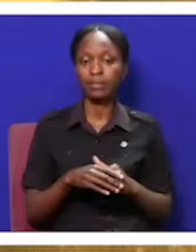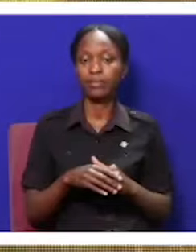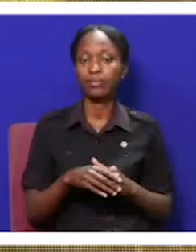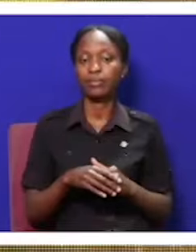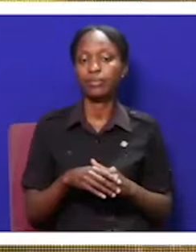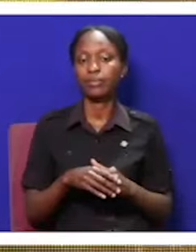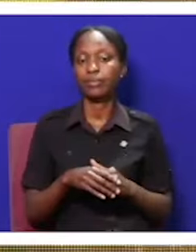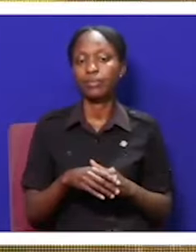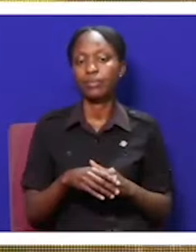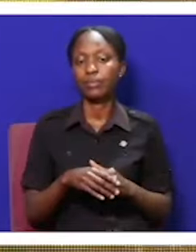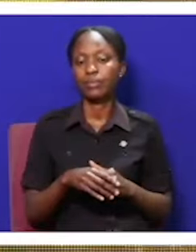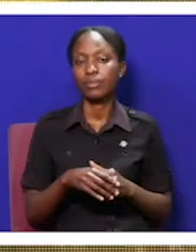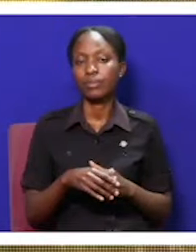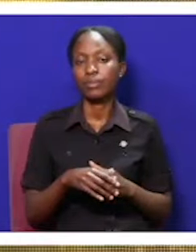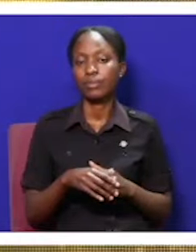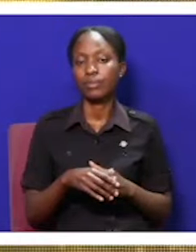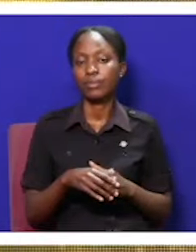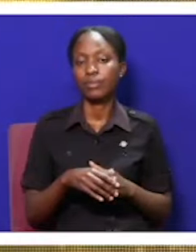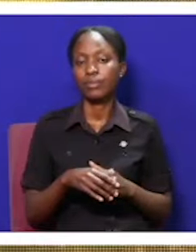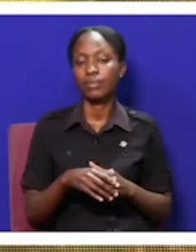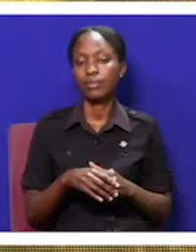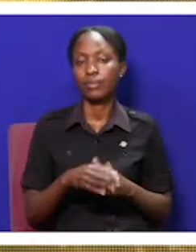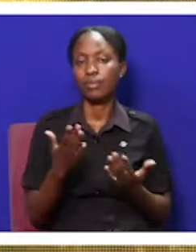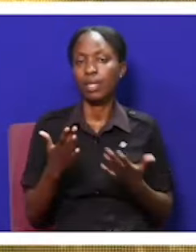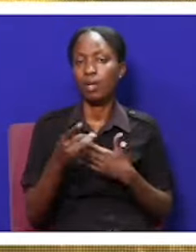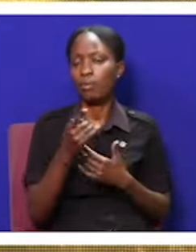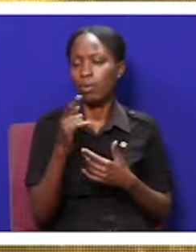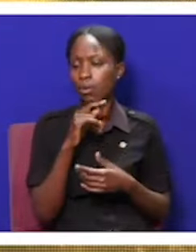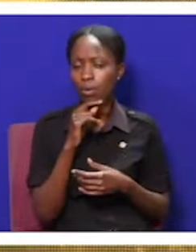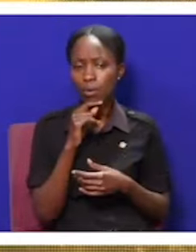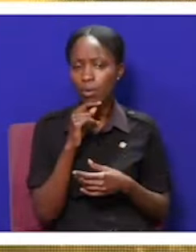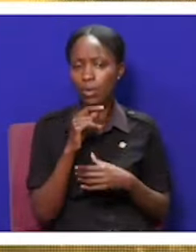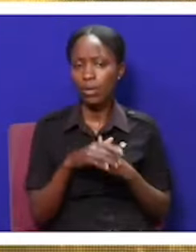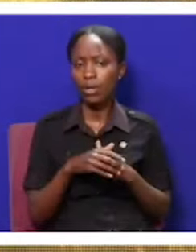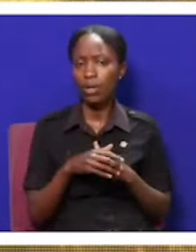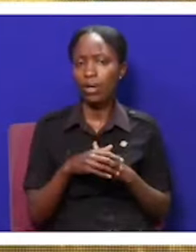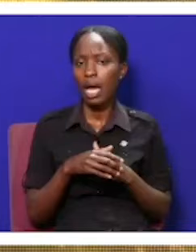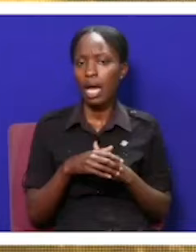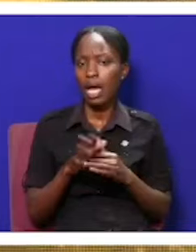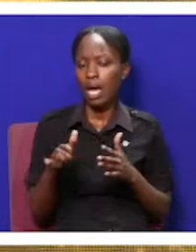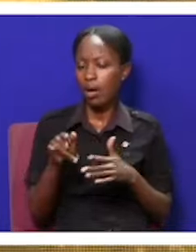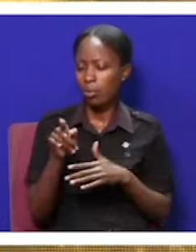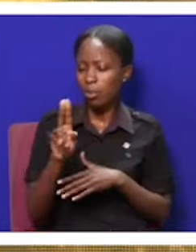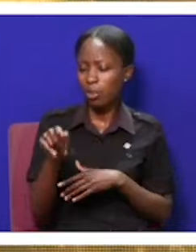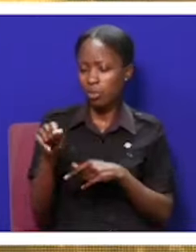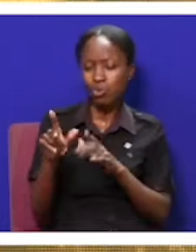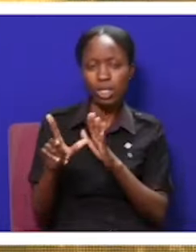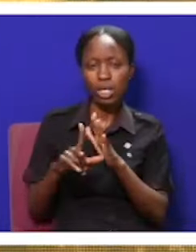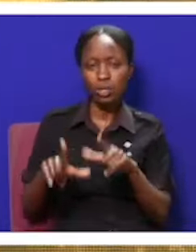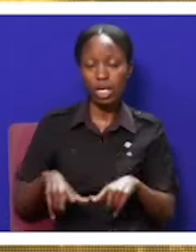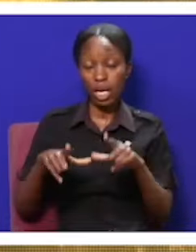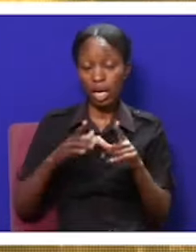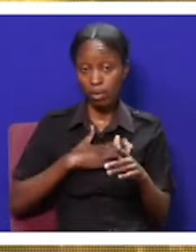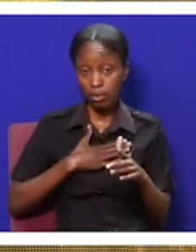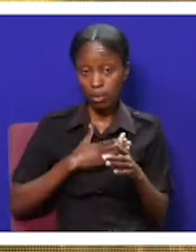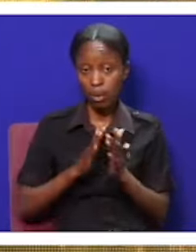guys, having looked at this, you're asking yourself, how then can I apply it in my life? Two ways,